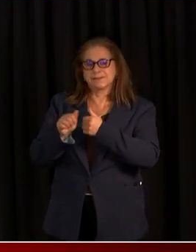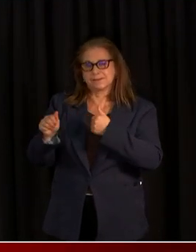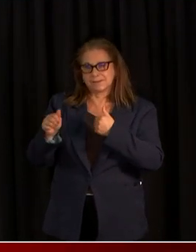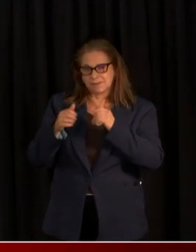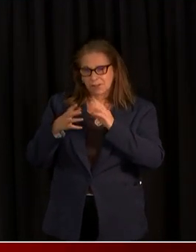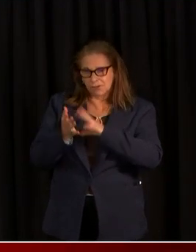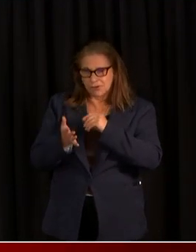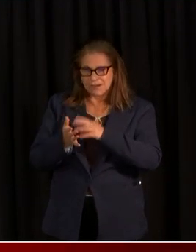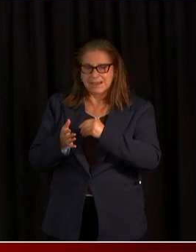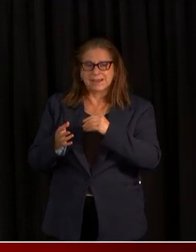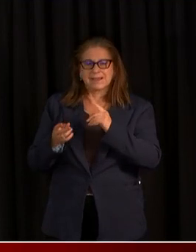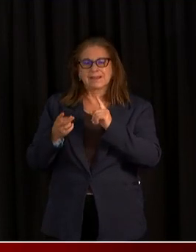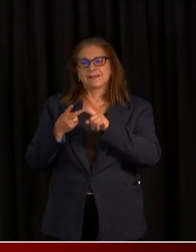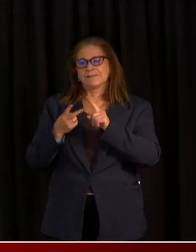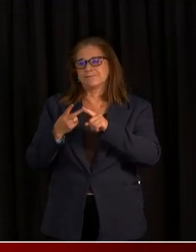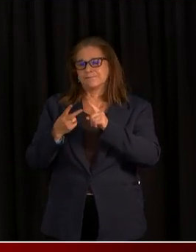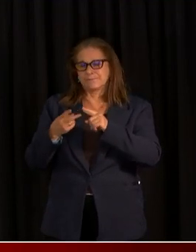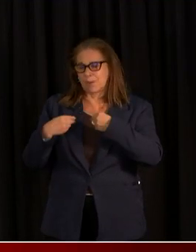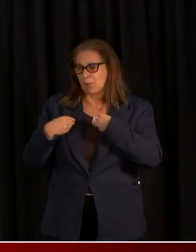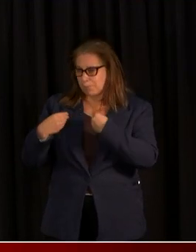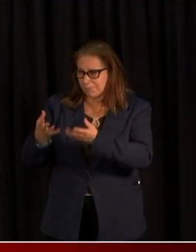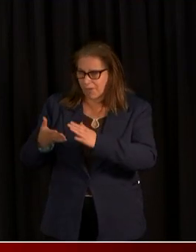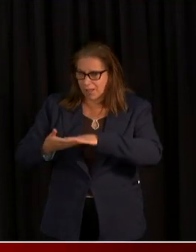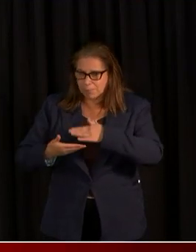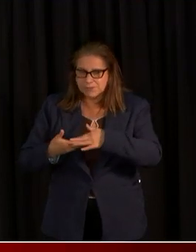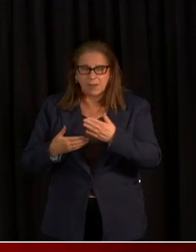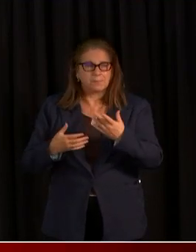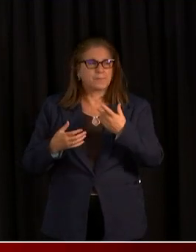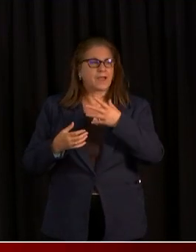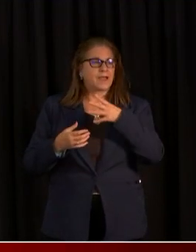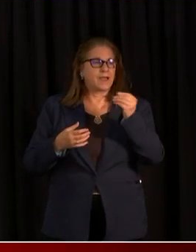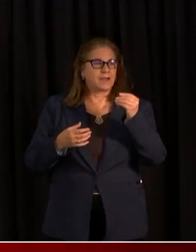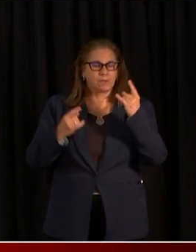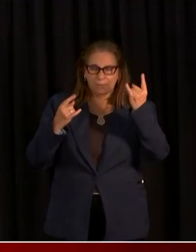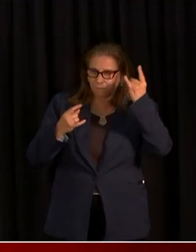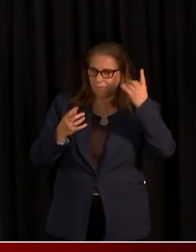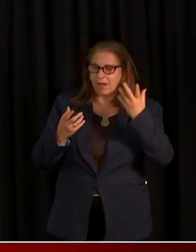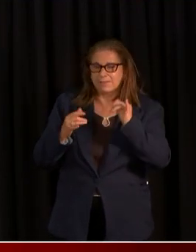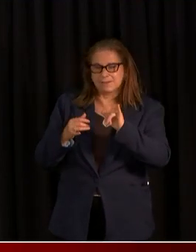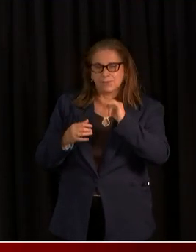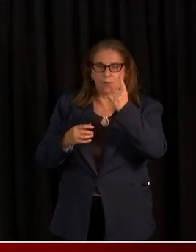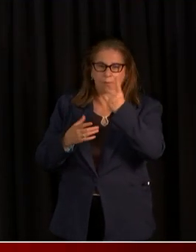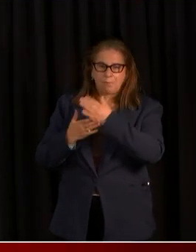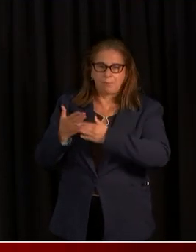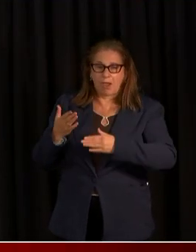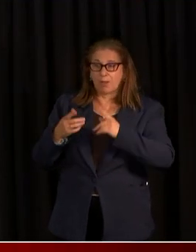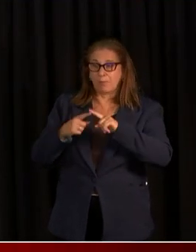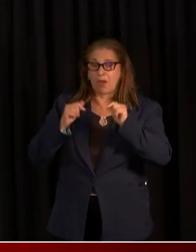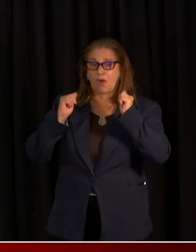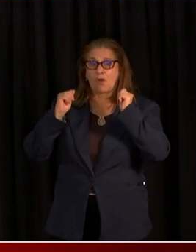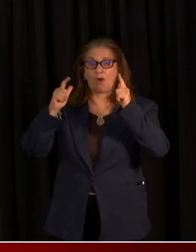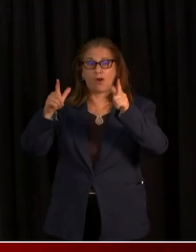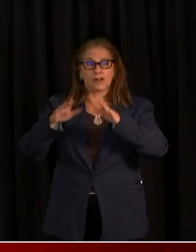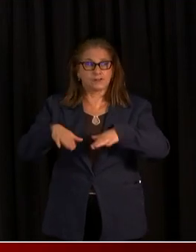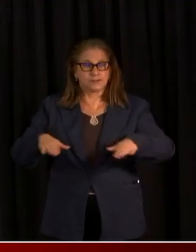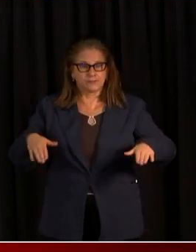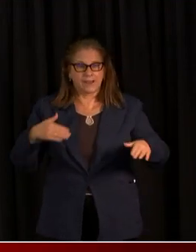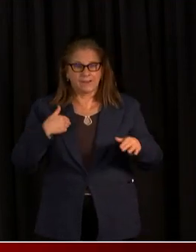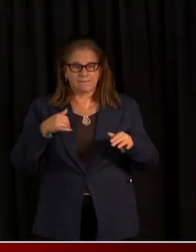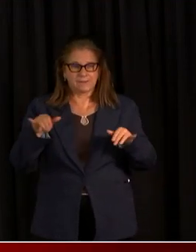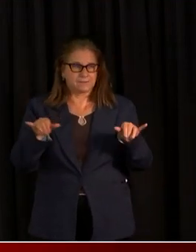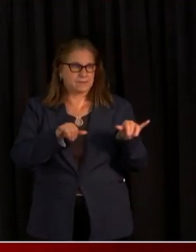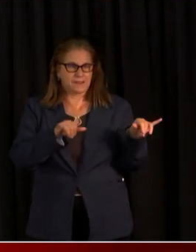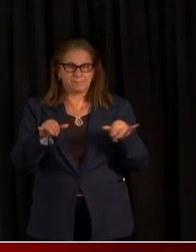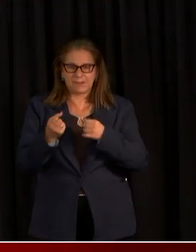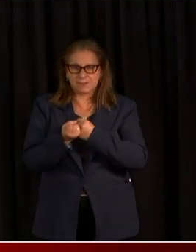connection is only one part of the experience. And not all children have the same supports to be